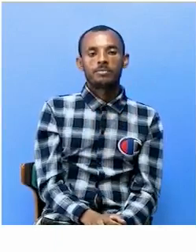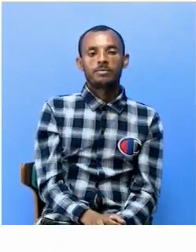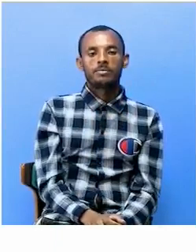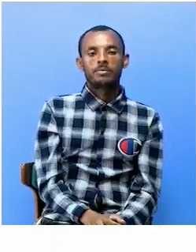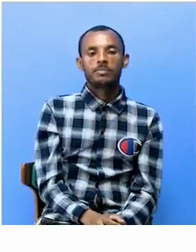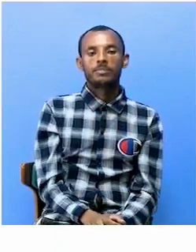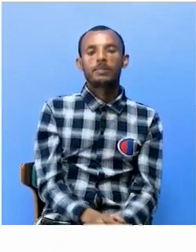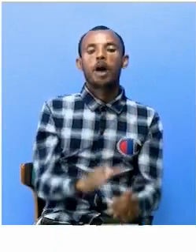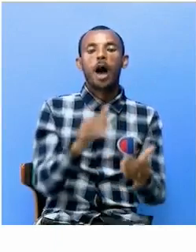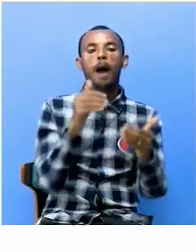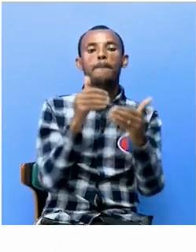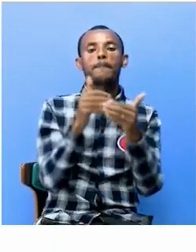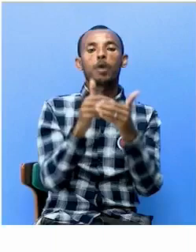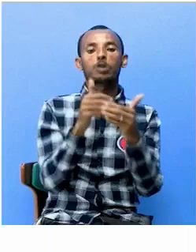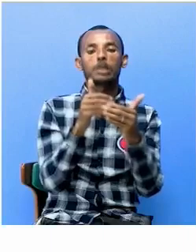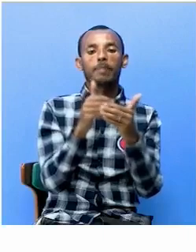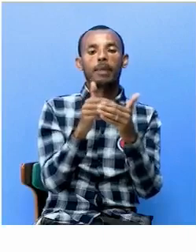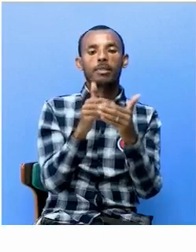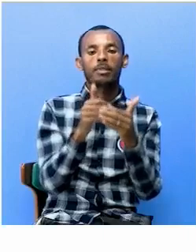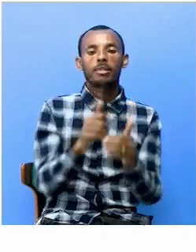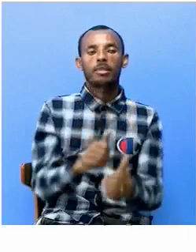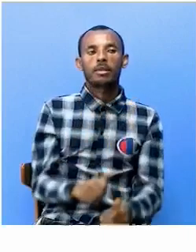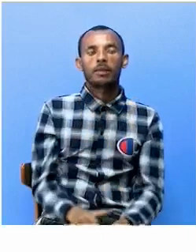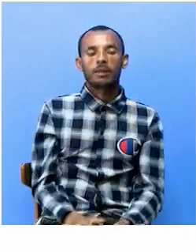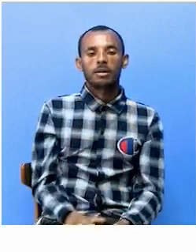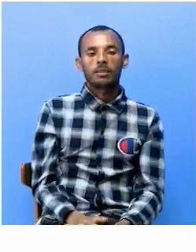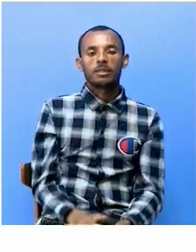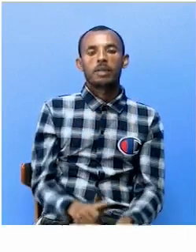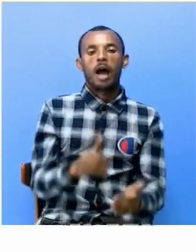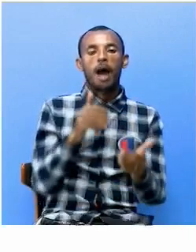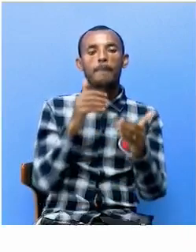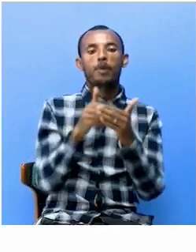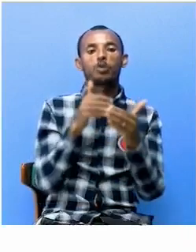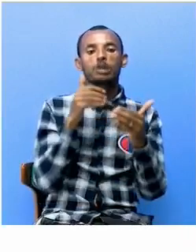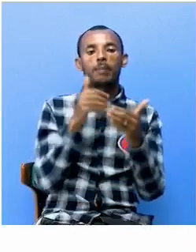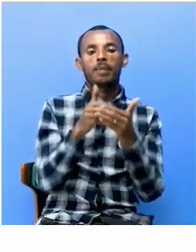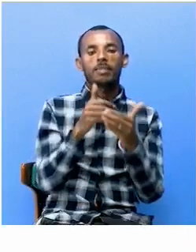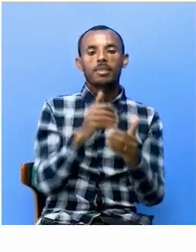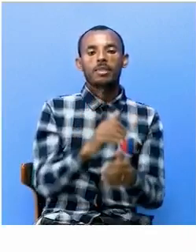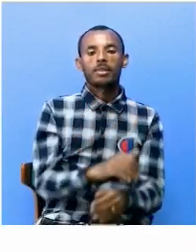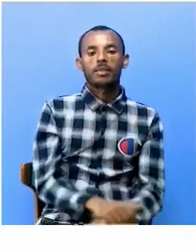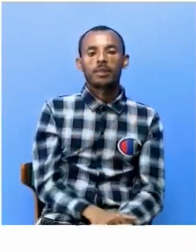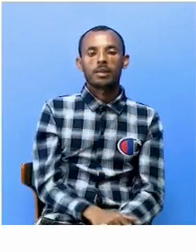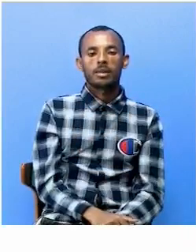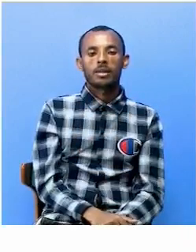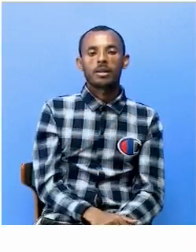or approximate, not calculating, approximate